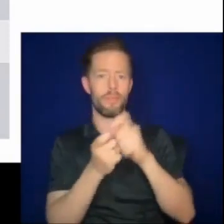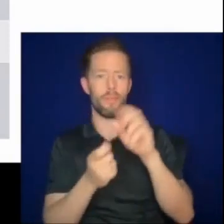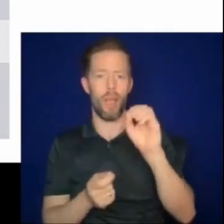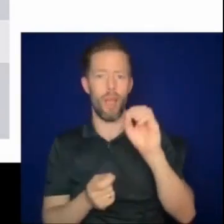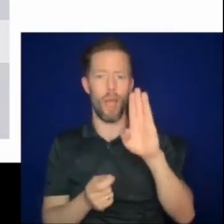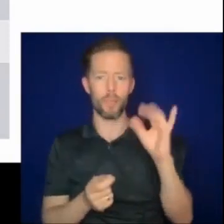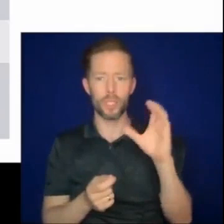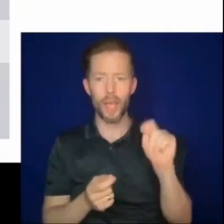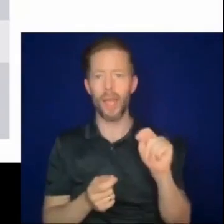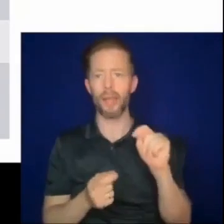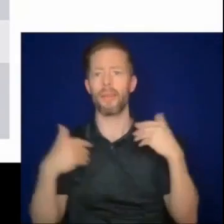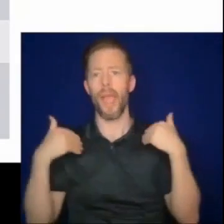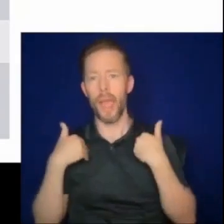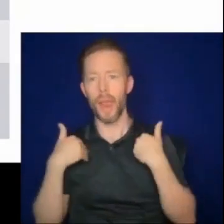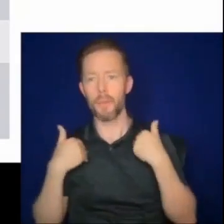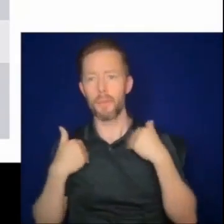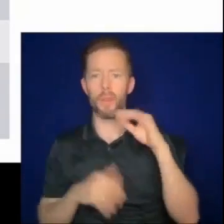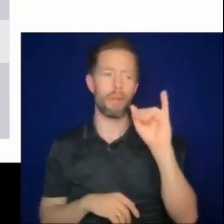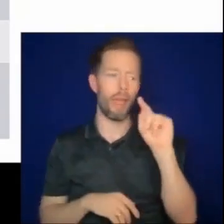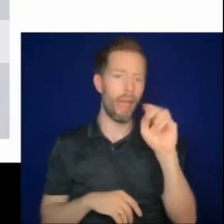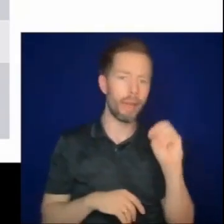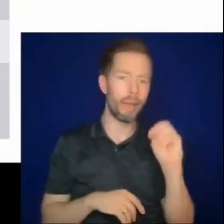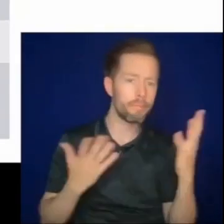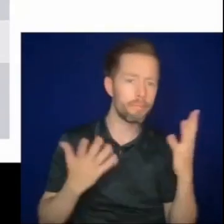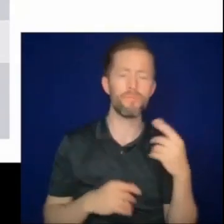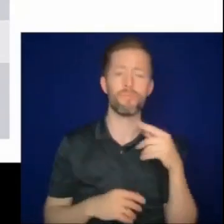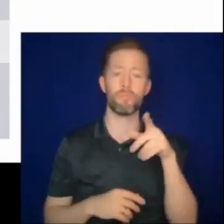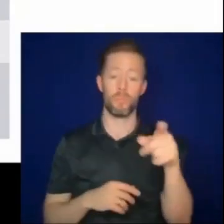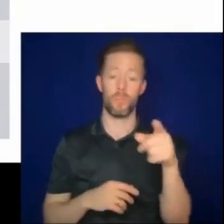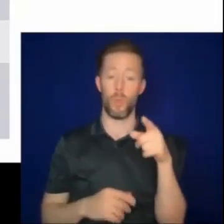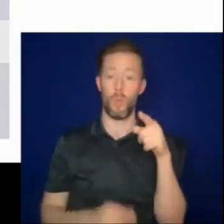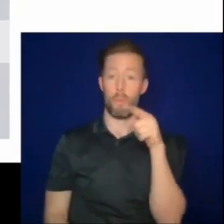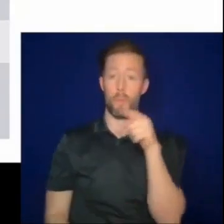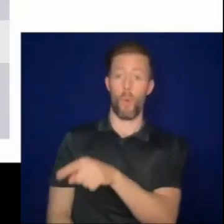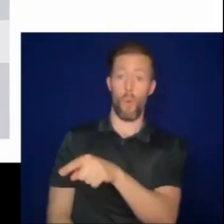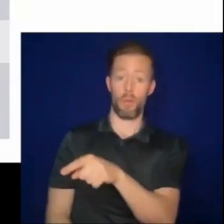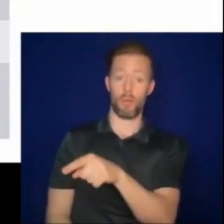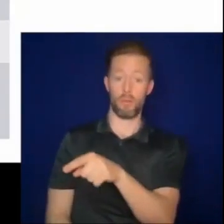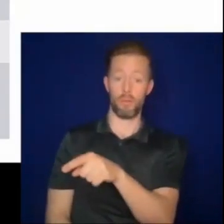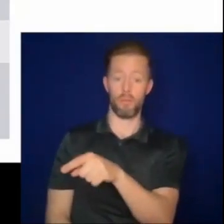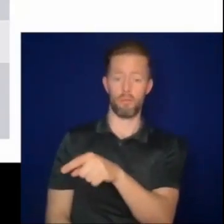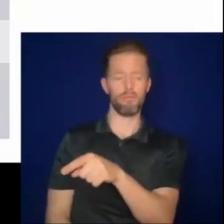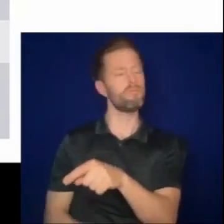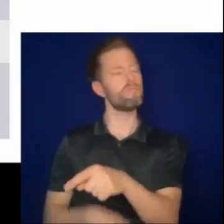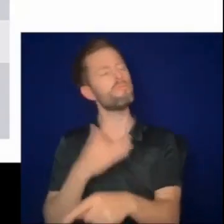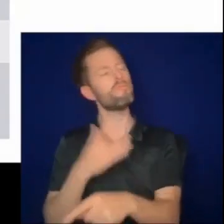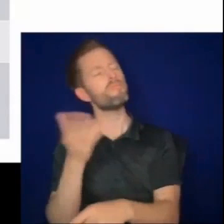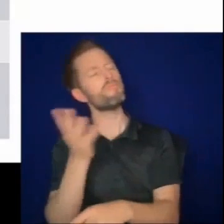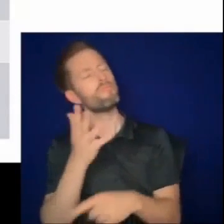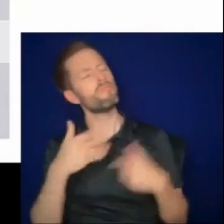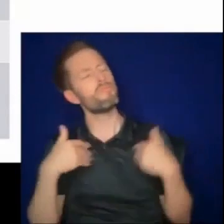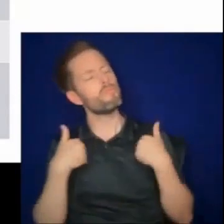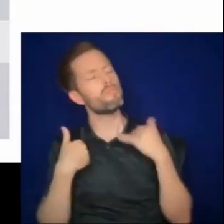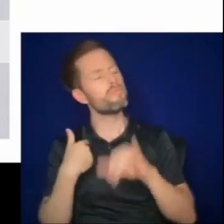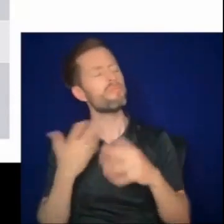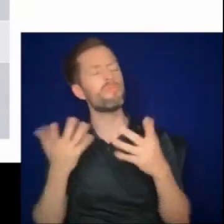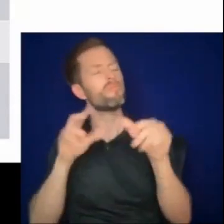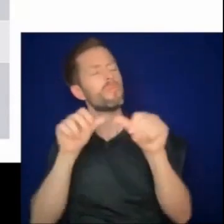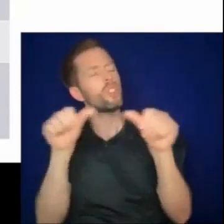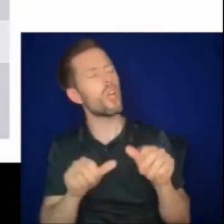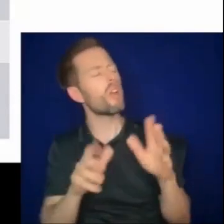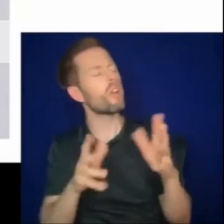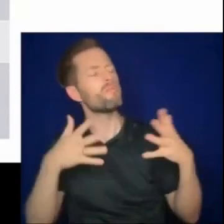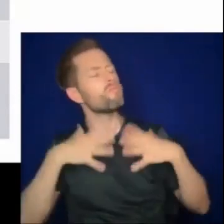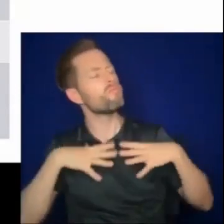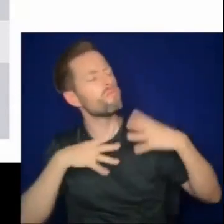identify what a specific object, animal, or item is in the story. So you're going to just basically point to something within the story, and you're going to say, what animal is this?